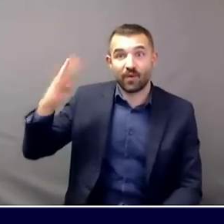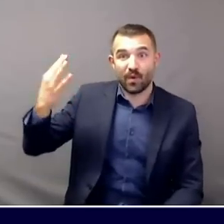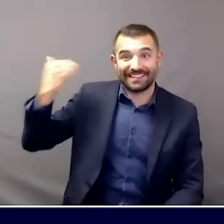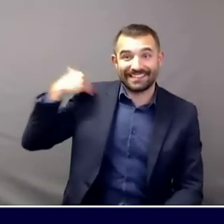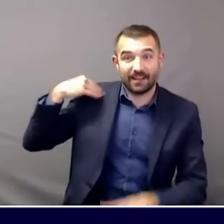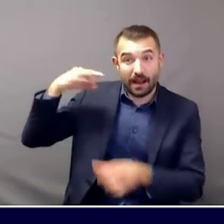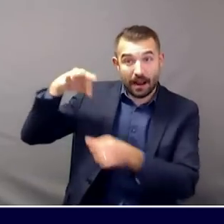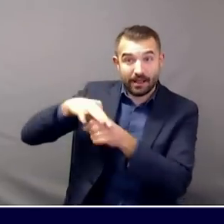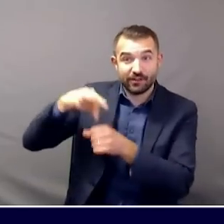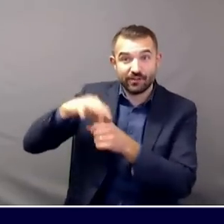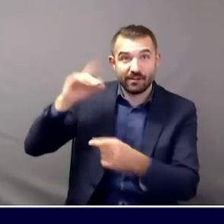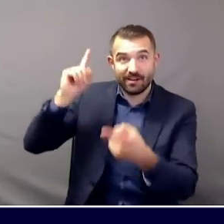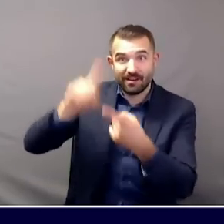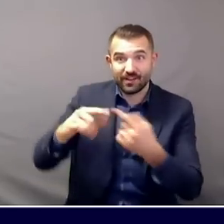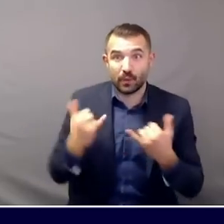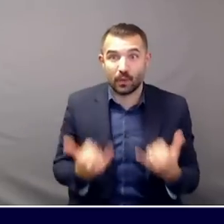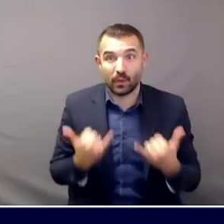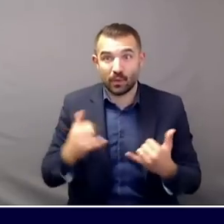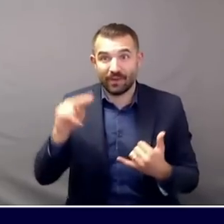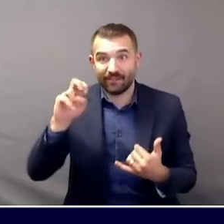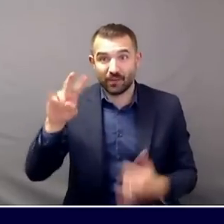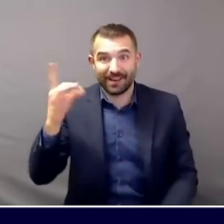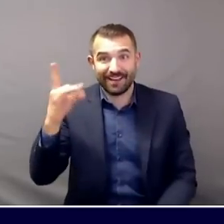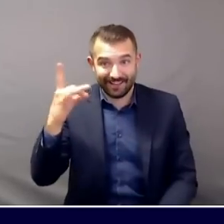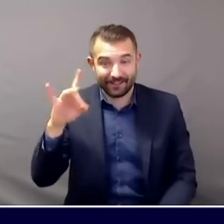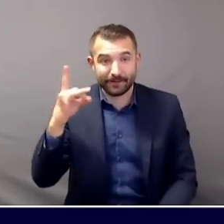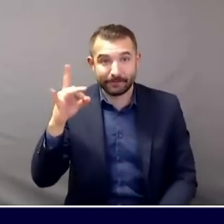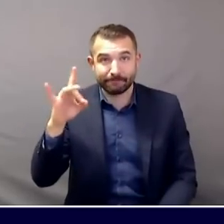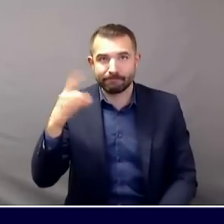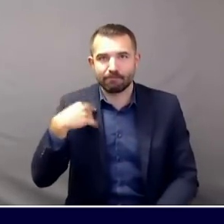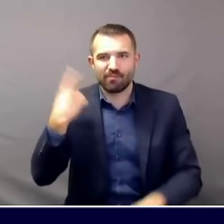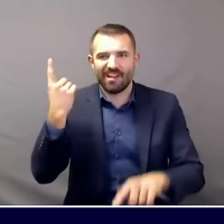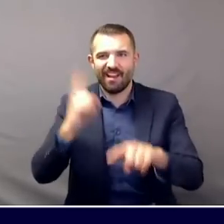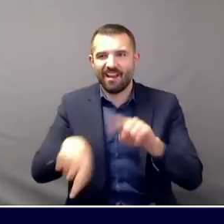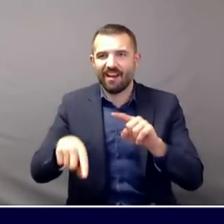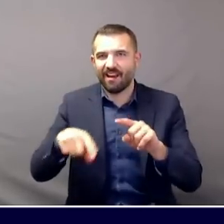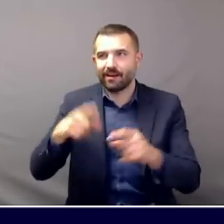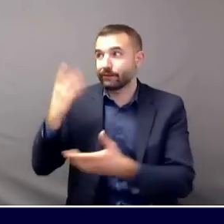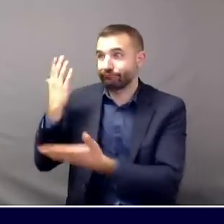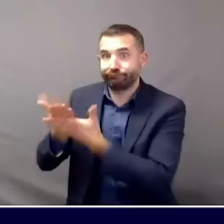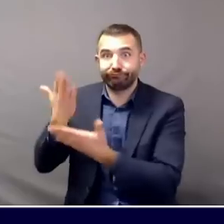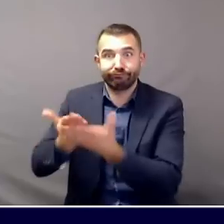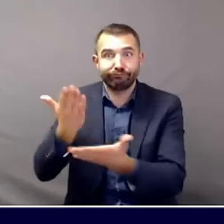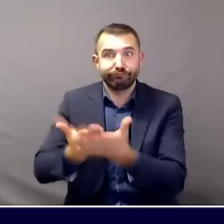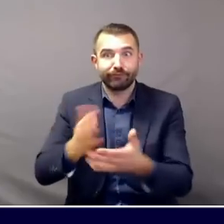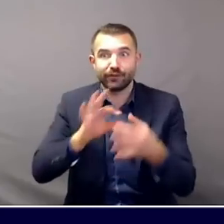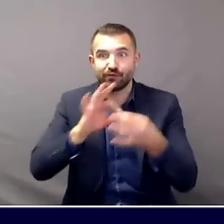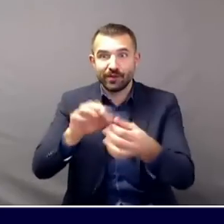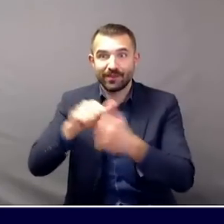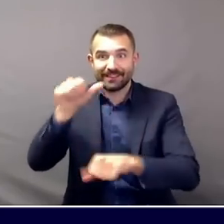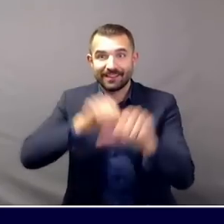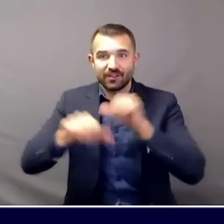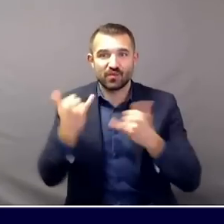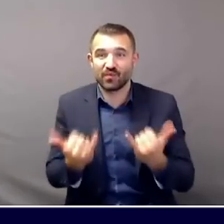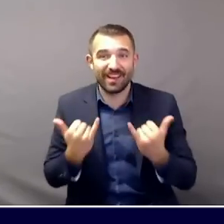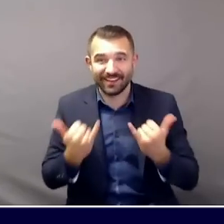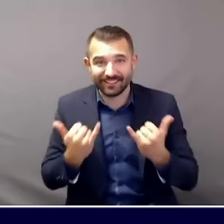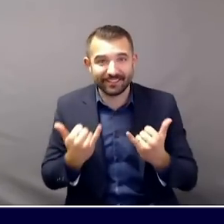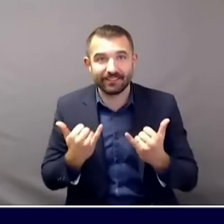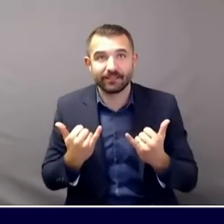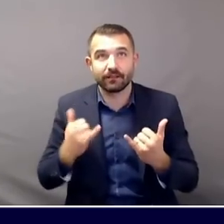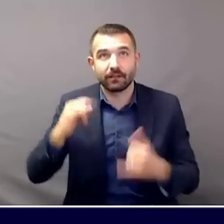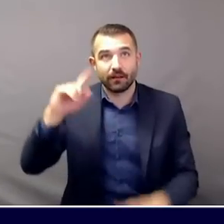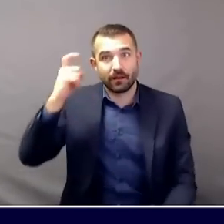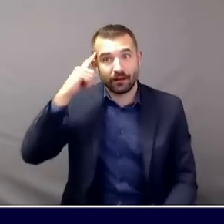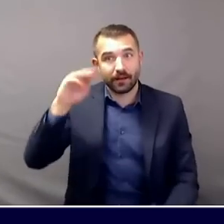with any scientific validity or integrity. Okay, thank you. Mm-hmm. Let me just chime in to say that our